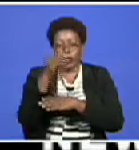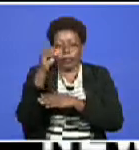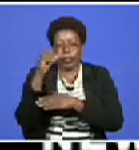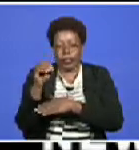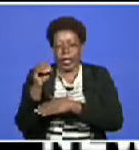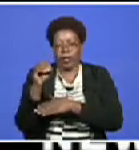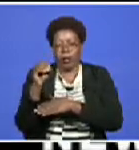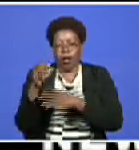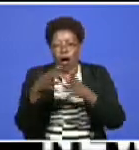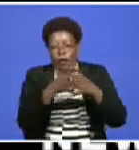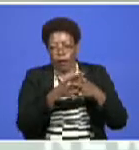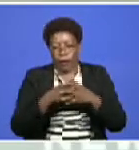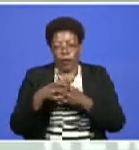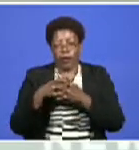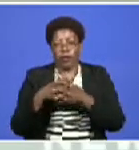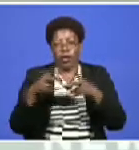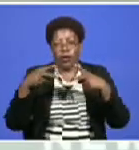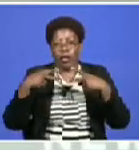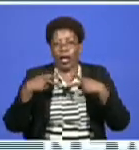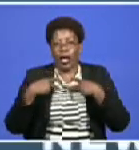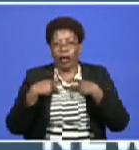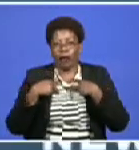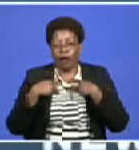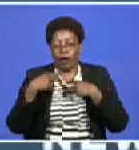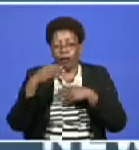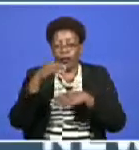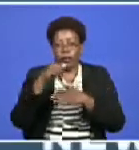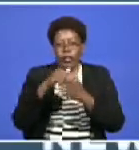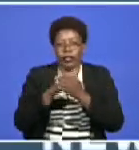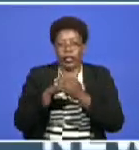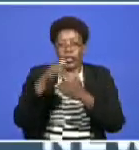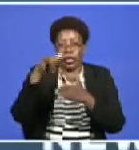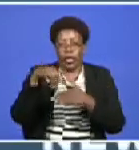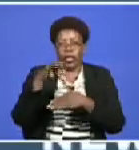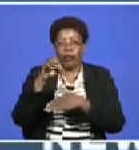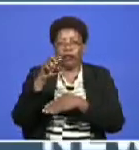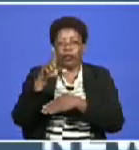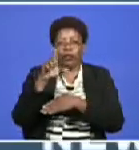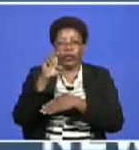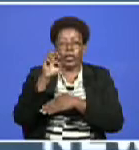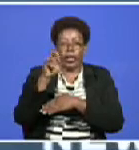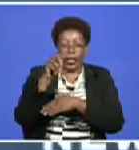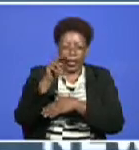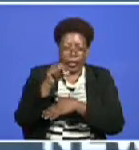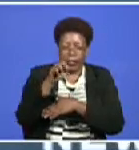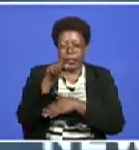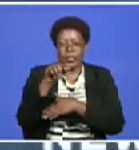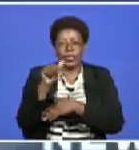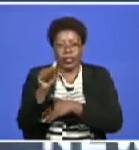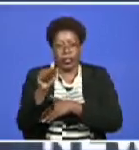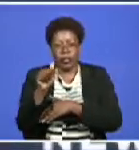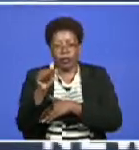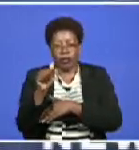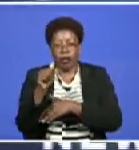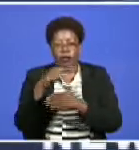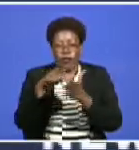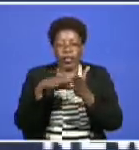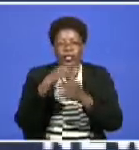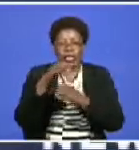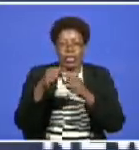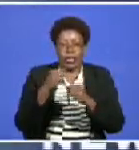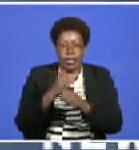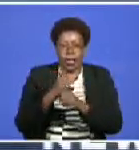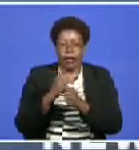American population will contract some form of influenza each year. That may be a huge cry from that of the population here in the